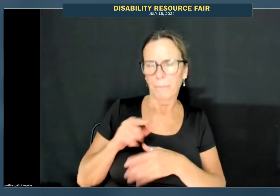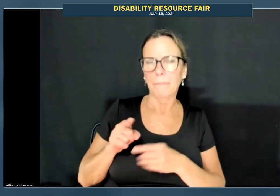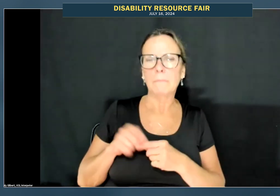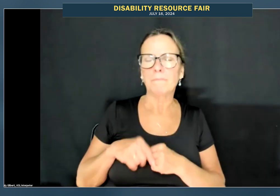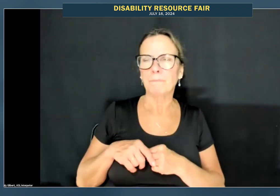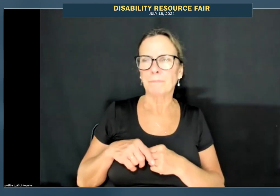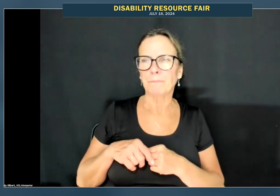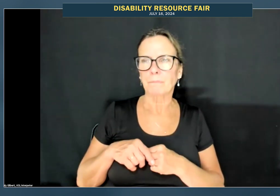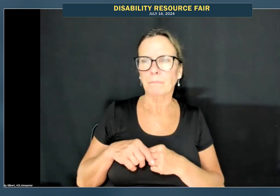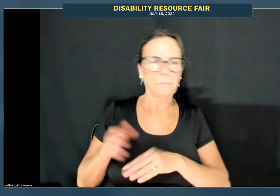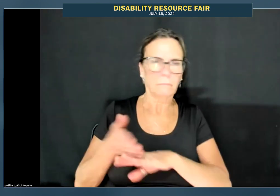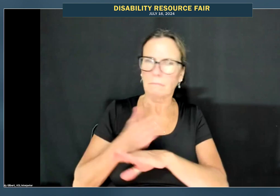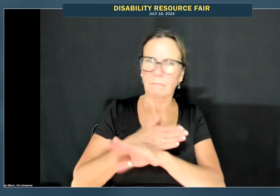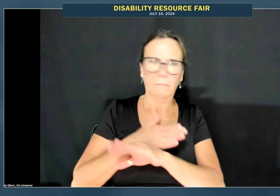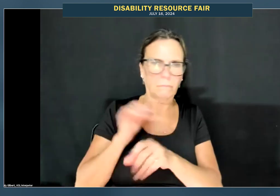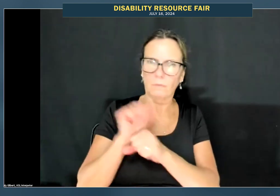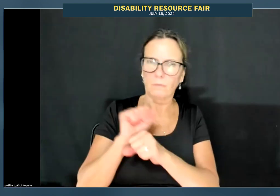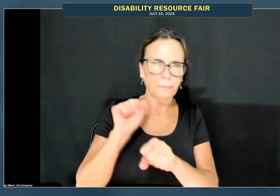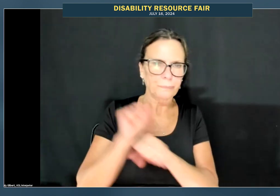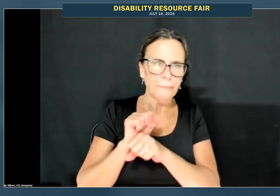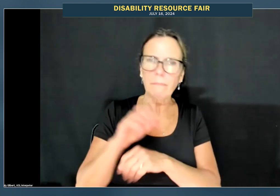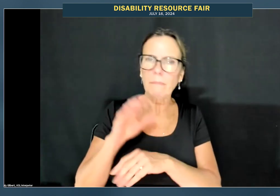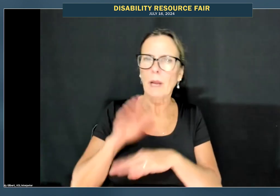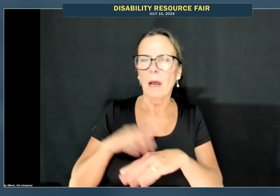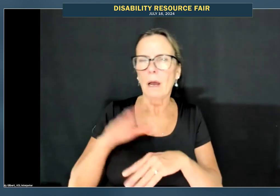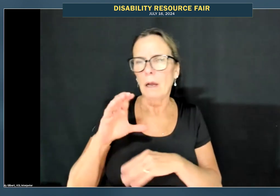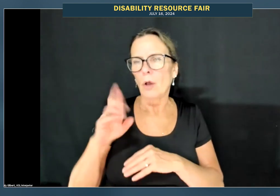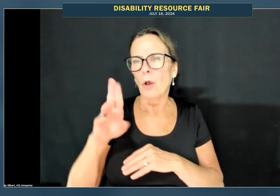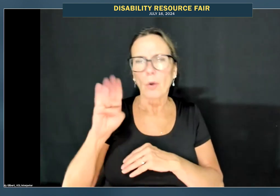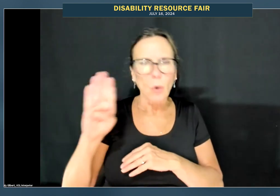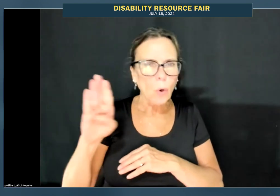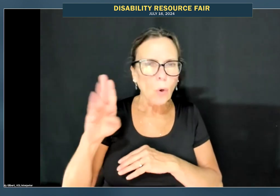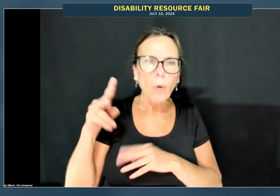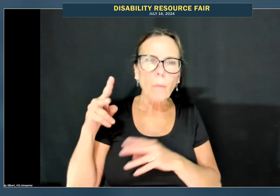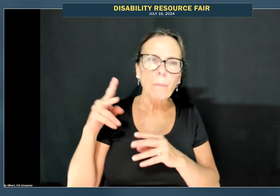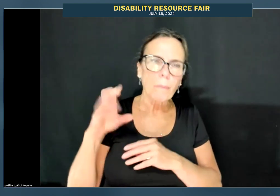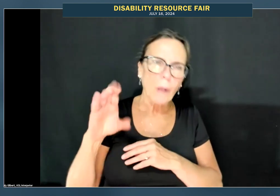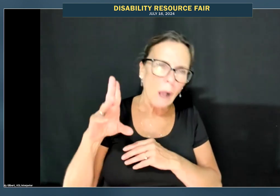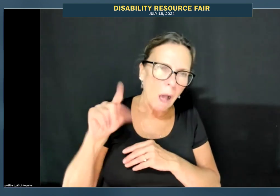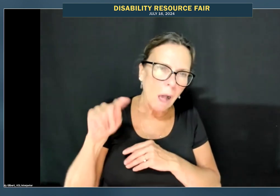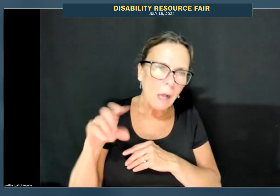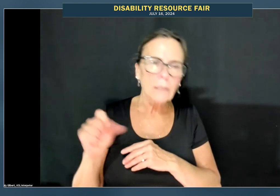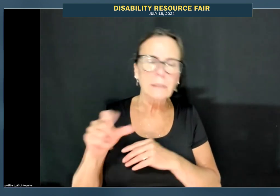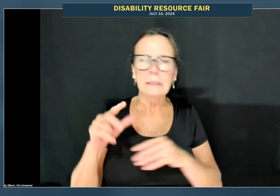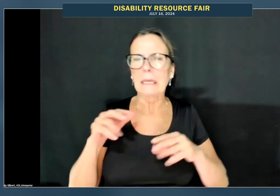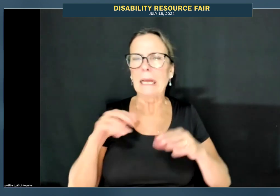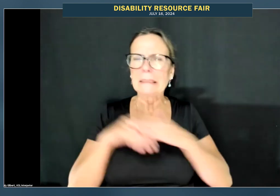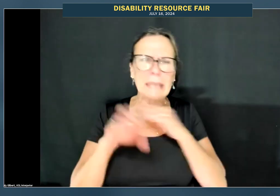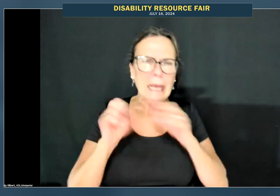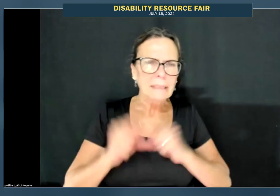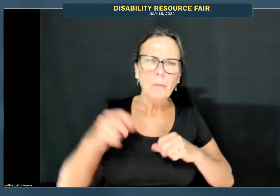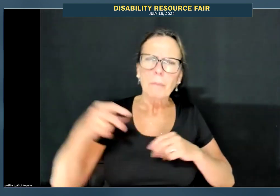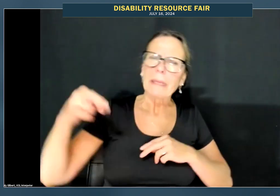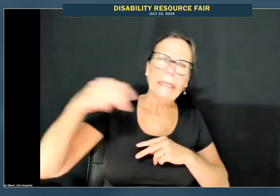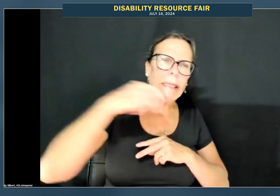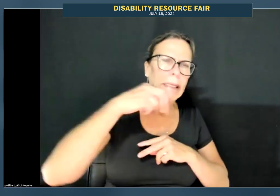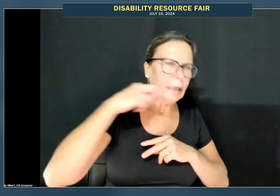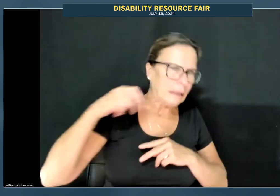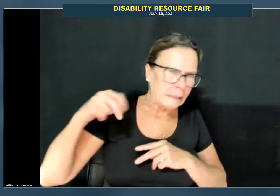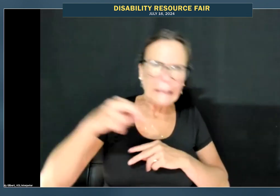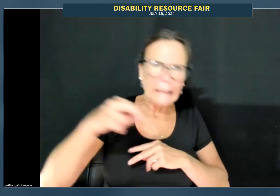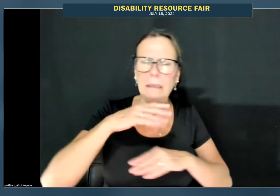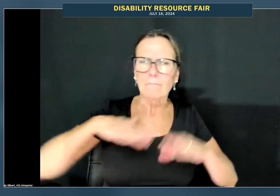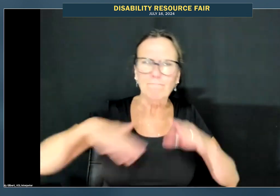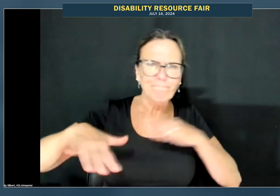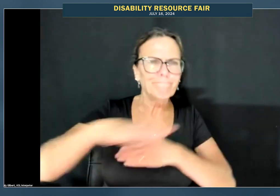intensify and improve work on curb cuts and accessibility in the pedestrian environment. A great deal is going